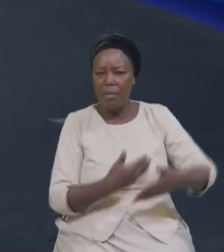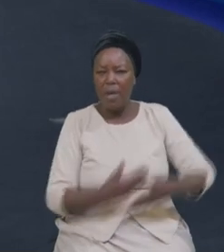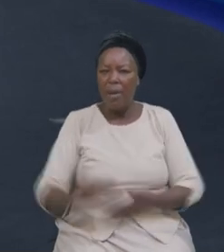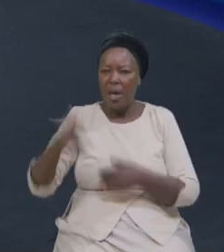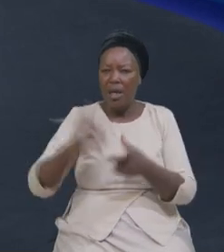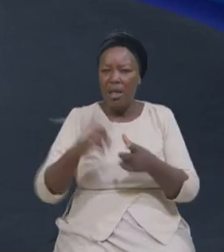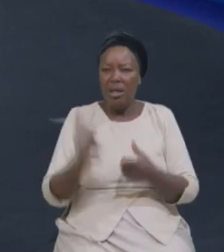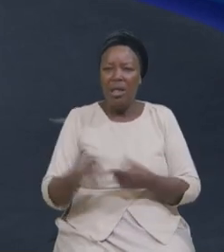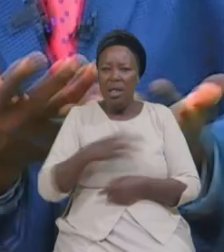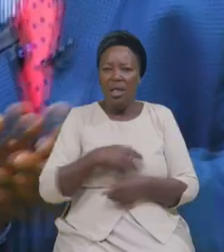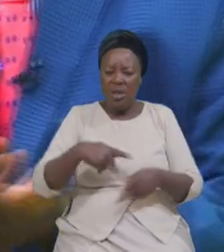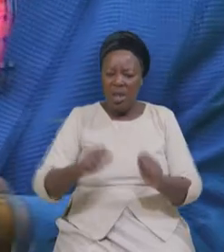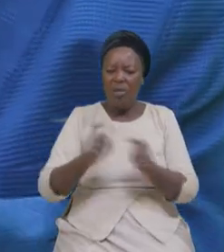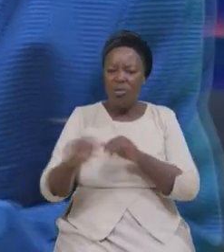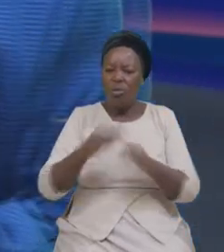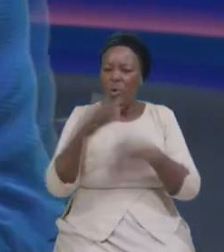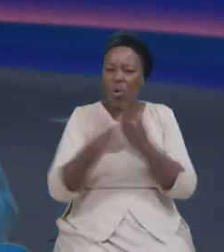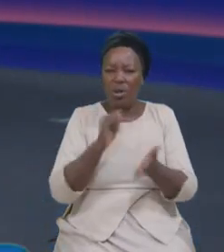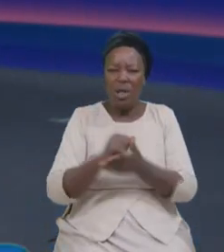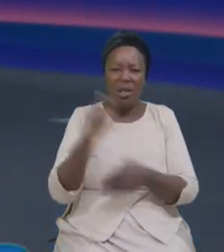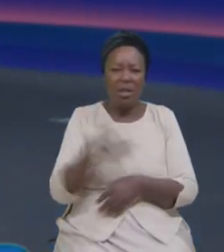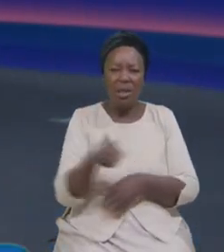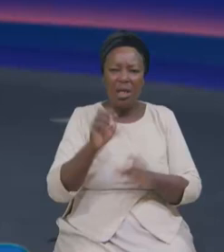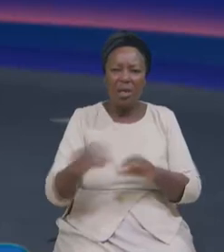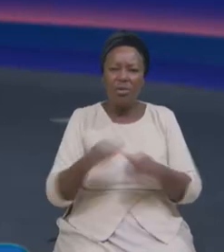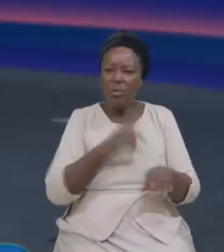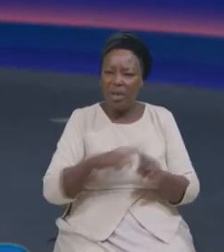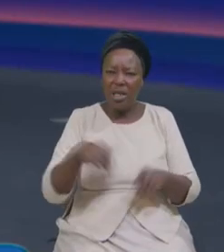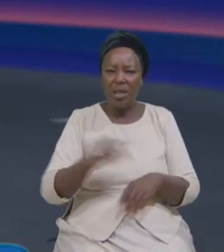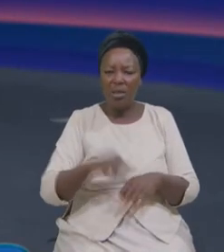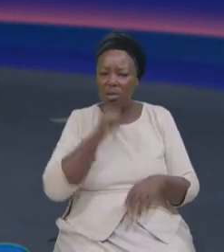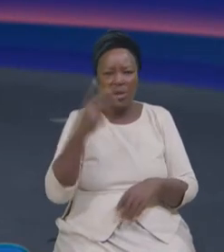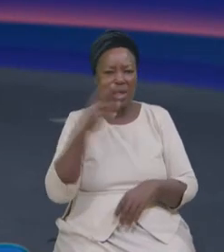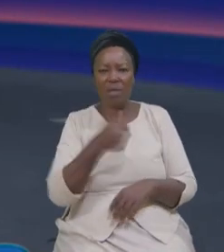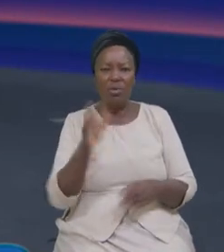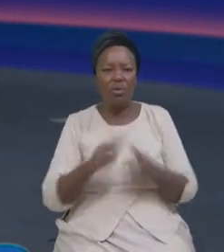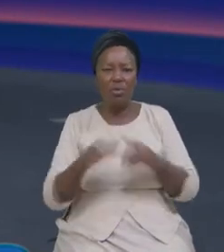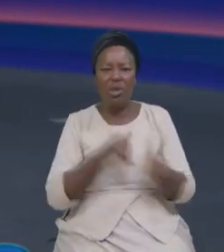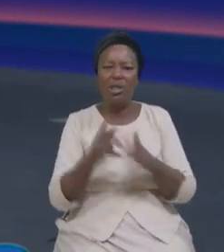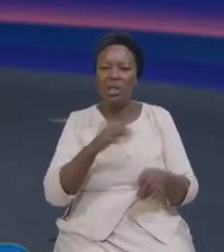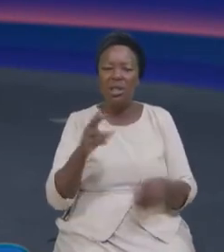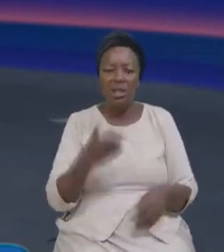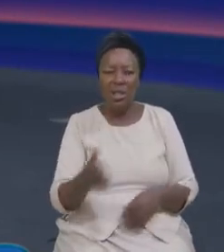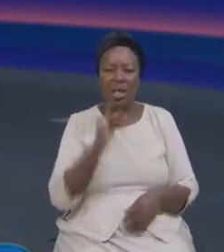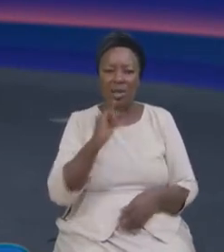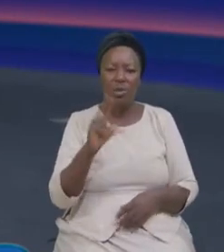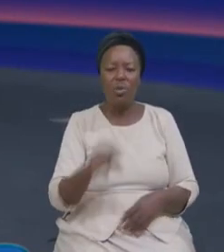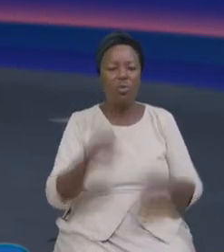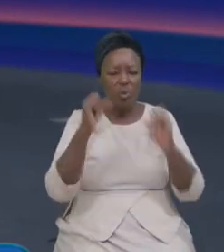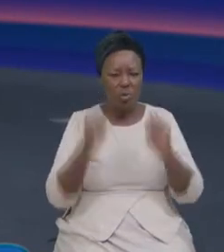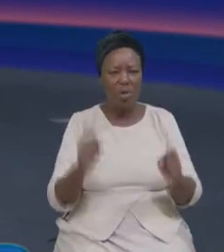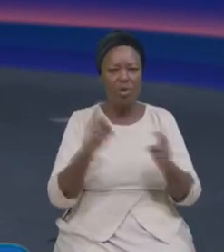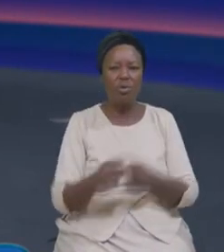of the result I've been waiting for, I've not seen anyone. It says there is no strength to